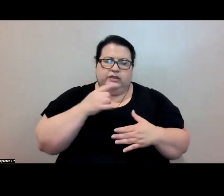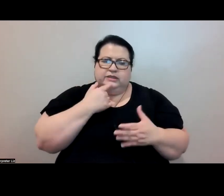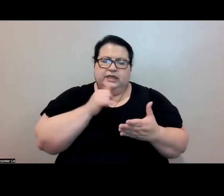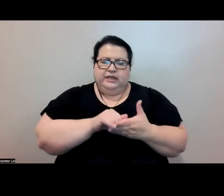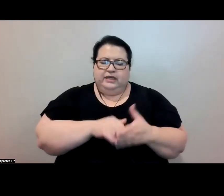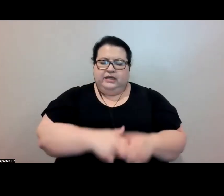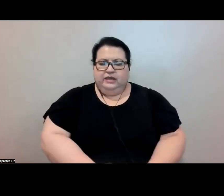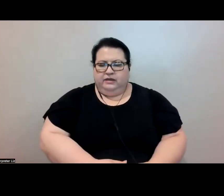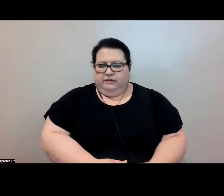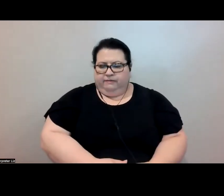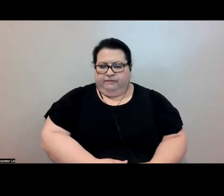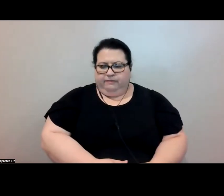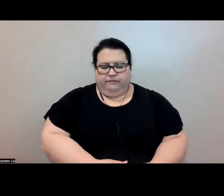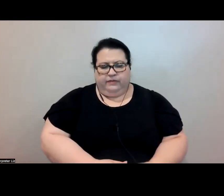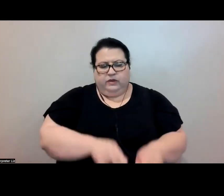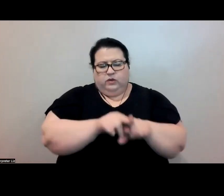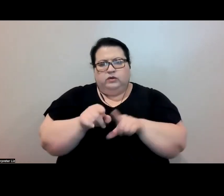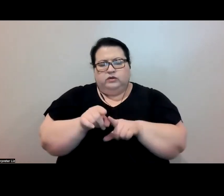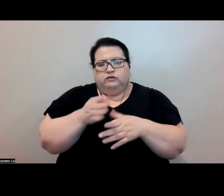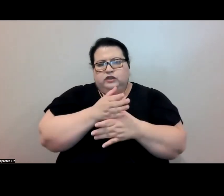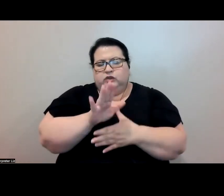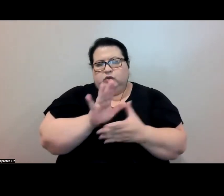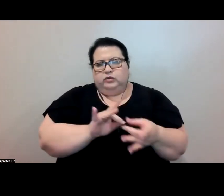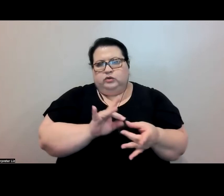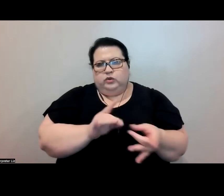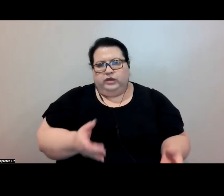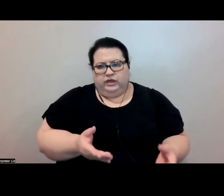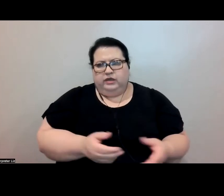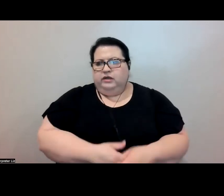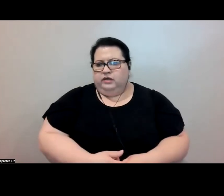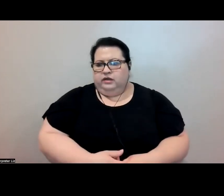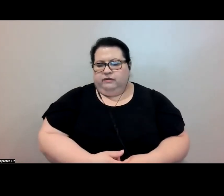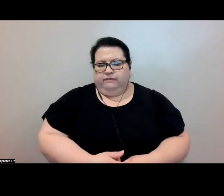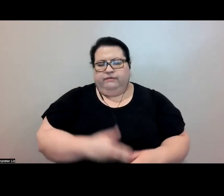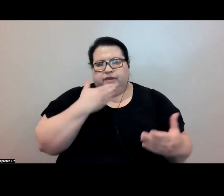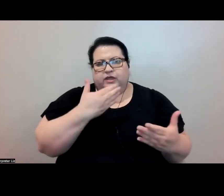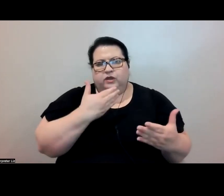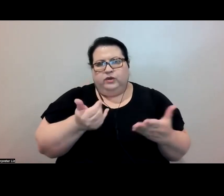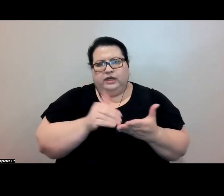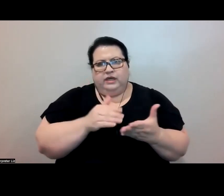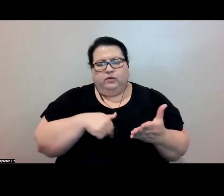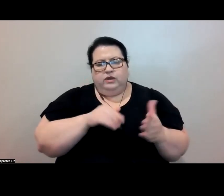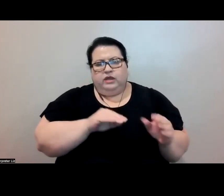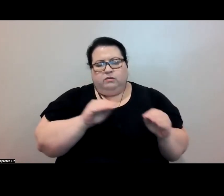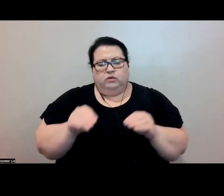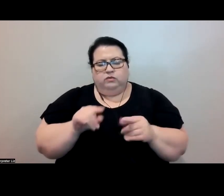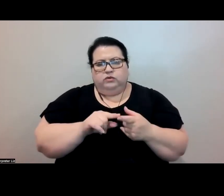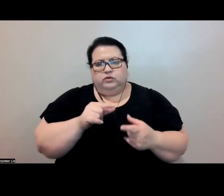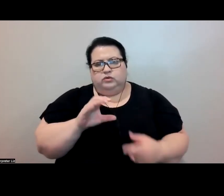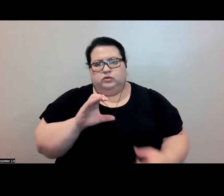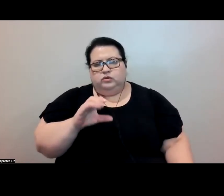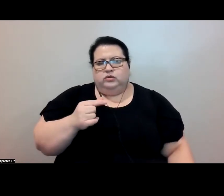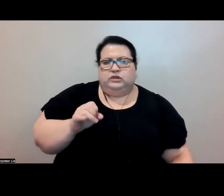and also for sharing your story here. So thank you again. We will now move to Gino